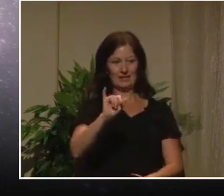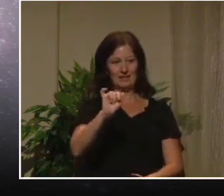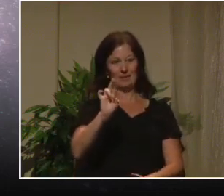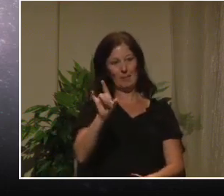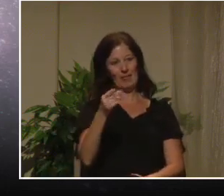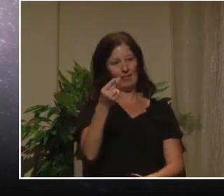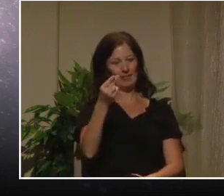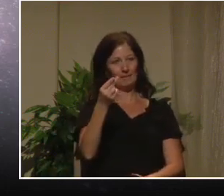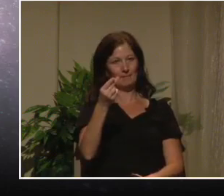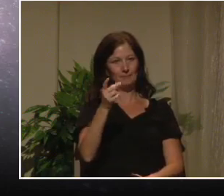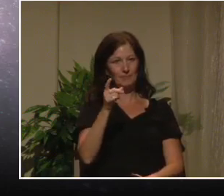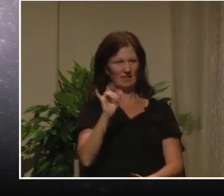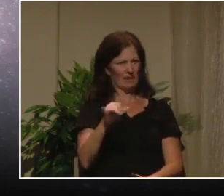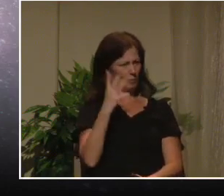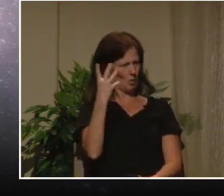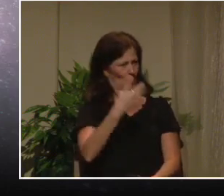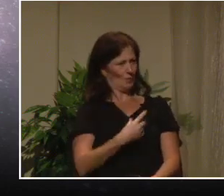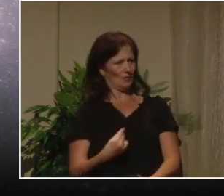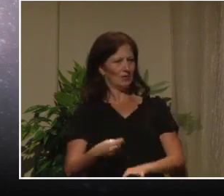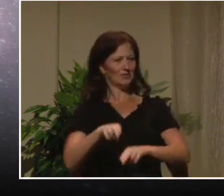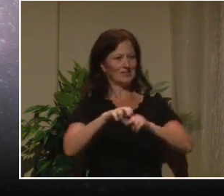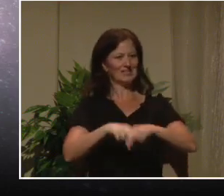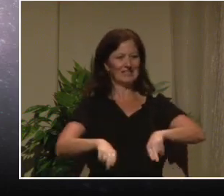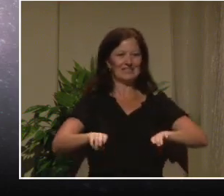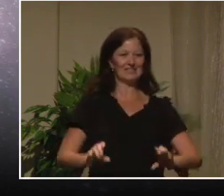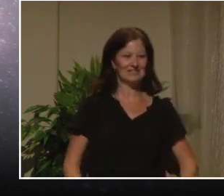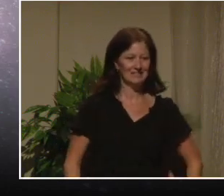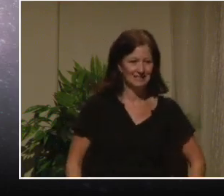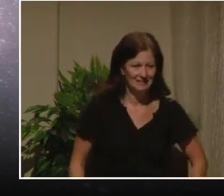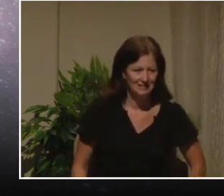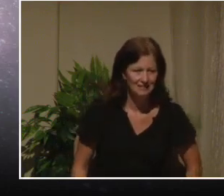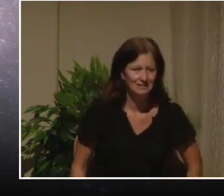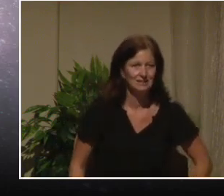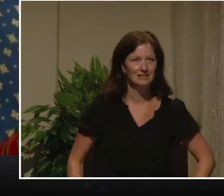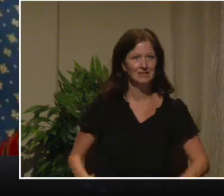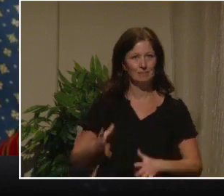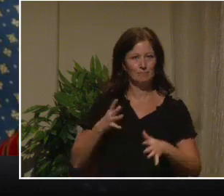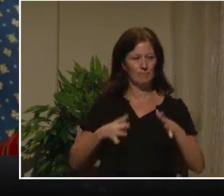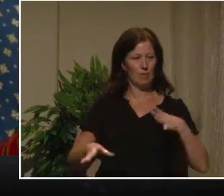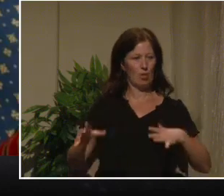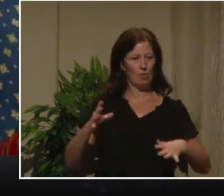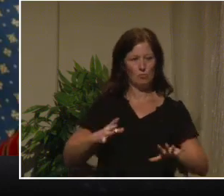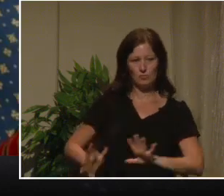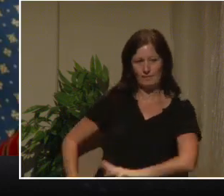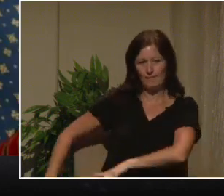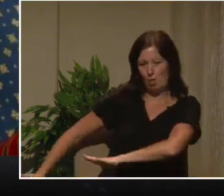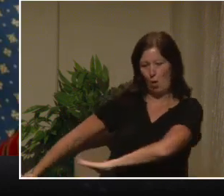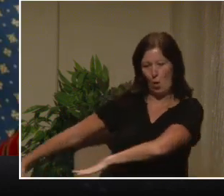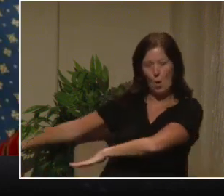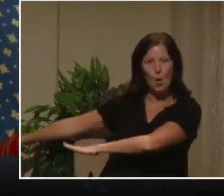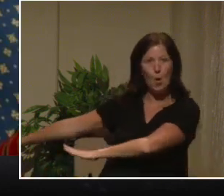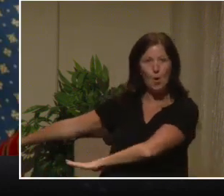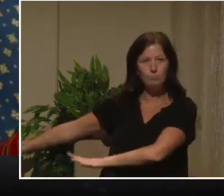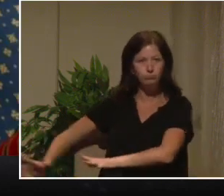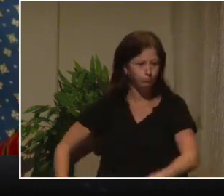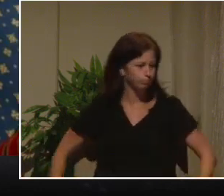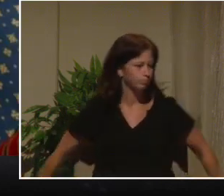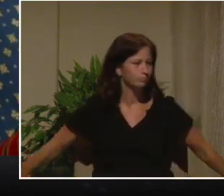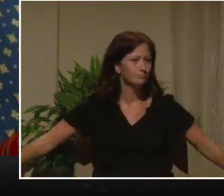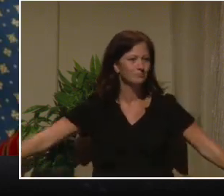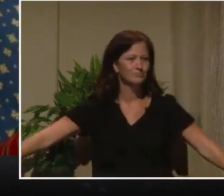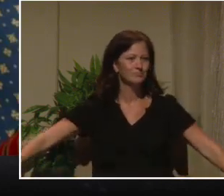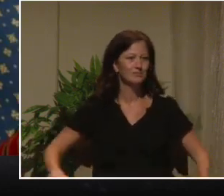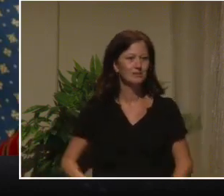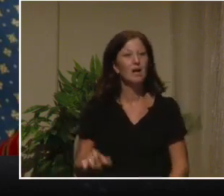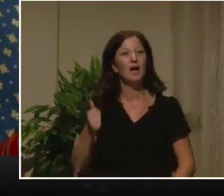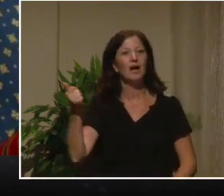isn't that regal? You see her seated on her throne, and you see this train flowing from her throne. And yeah, here's another